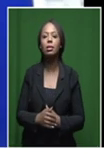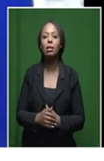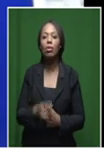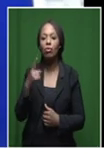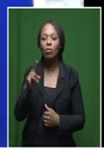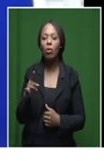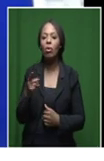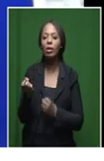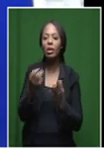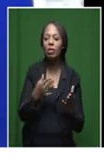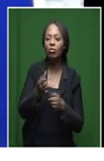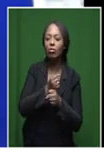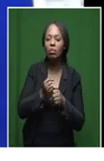or